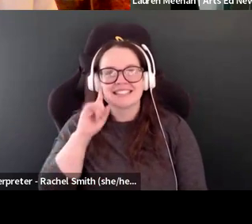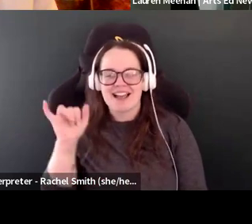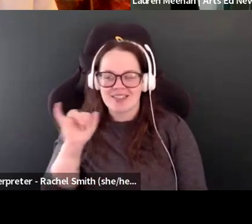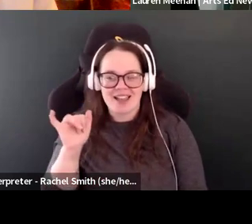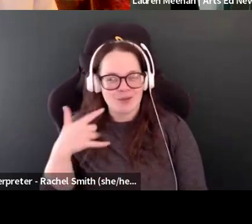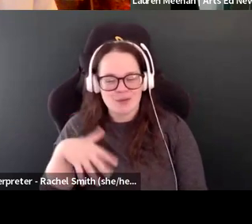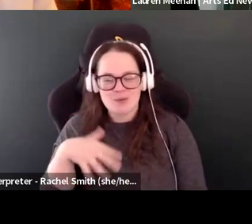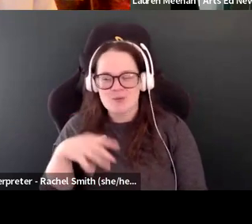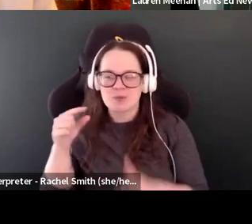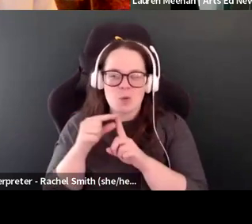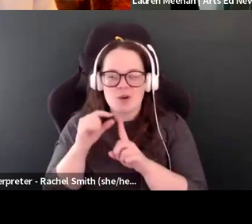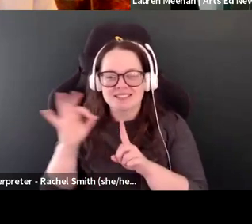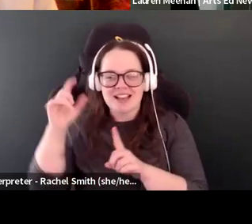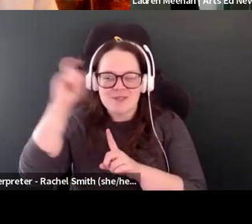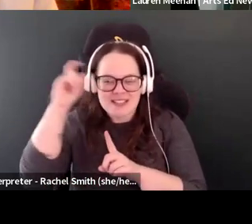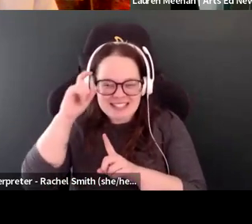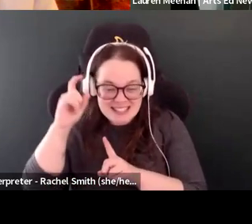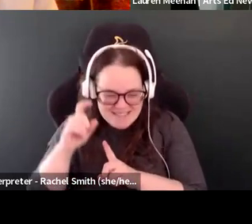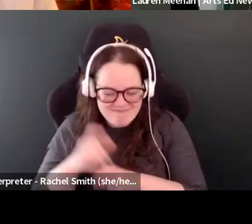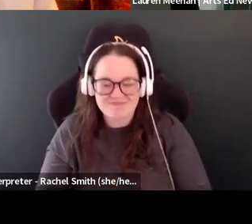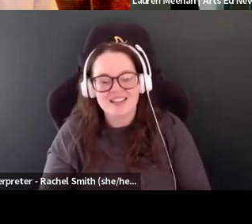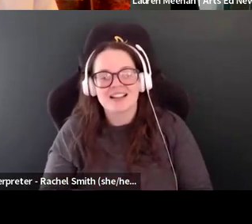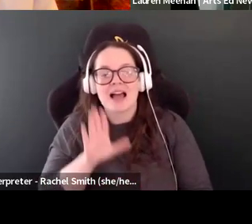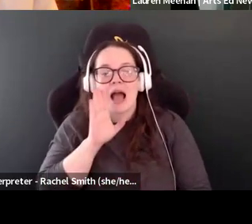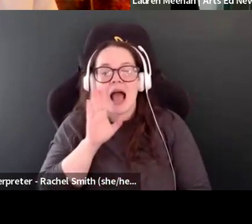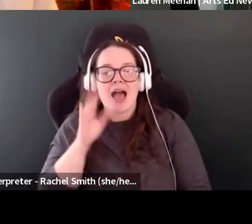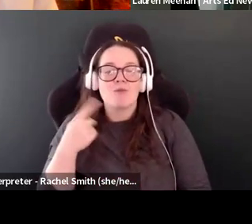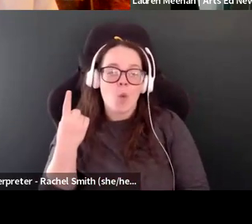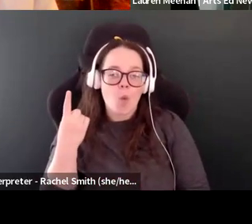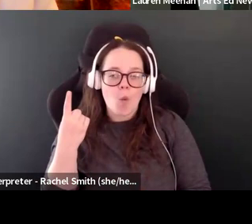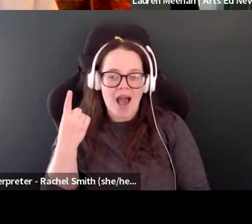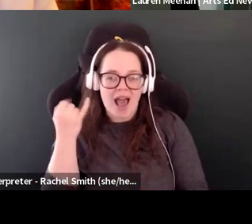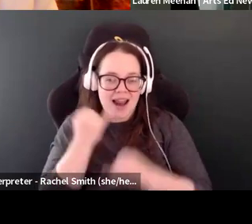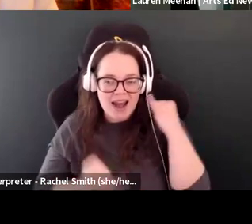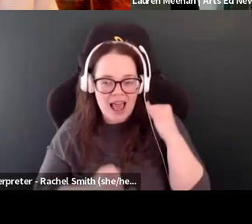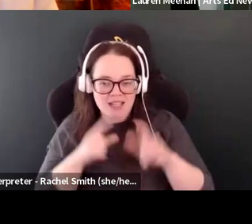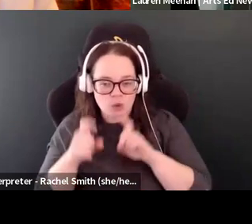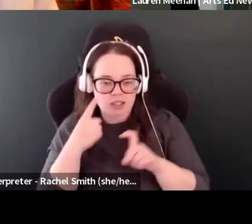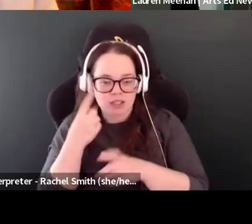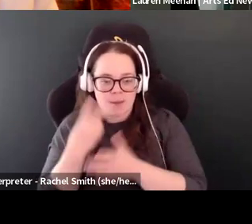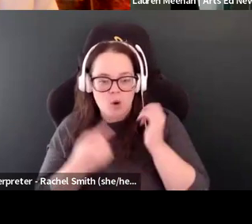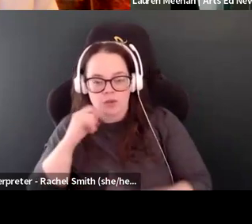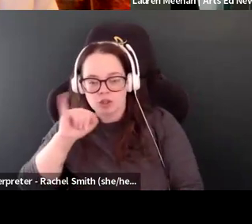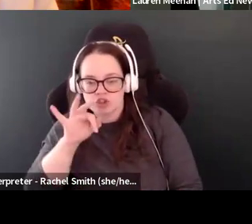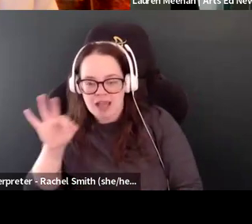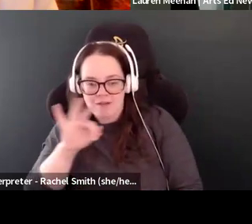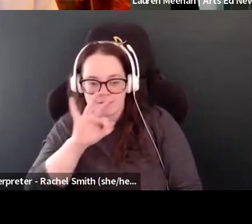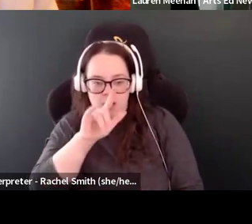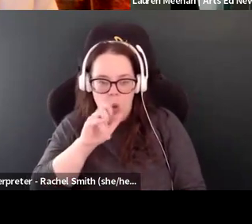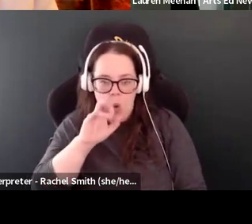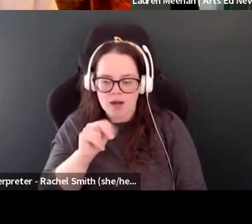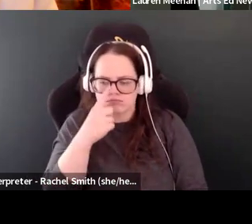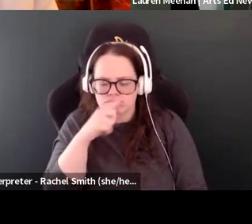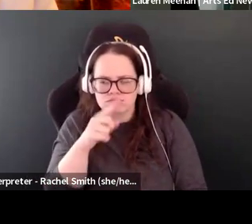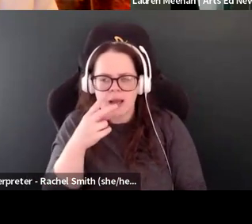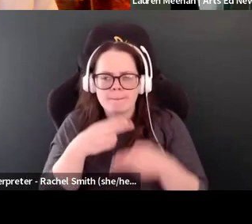wisdom, Waduda. I'm gonna end last question, both for Jeff and Lauren. Can you just talk a little